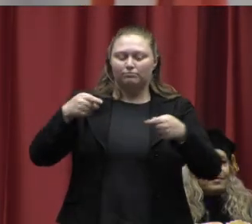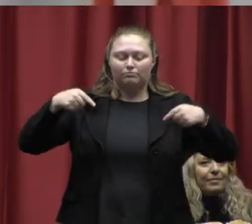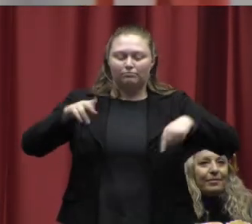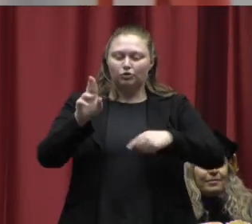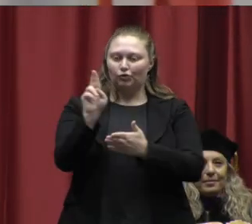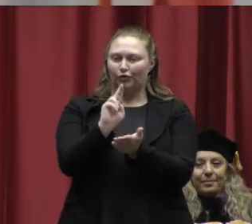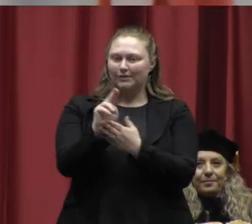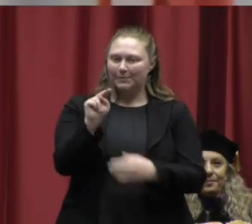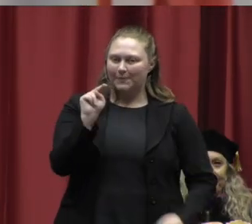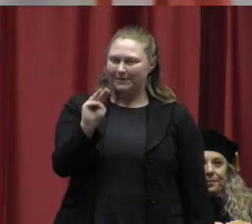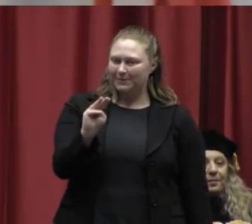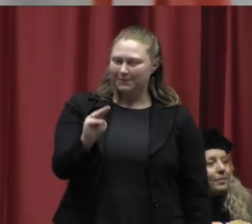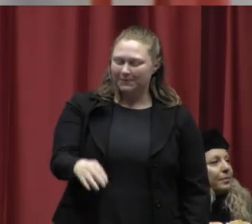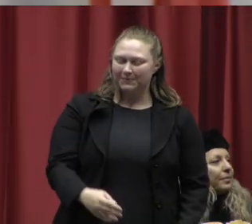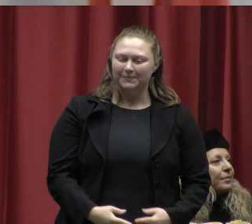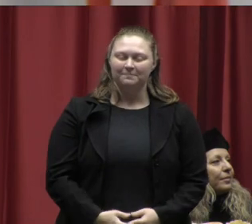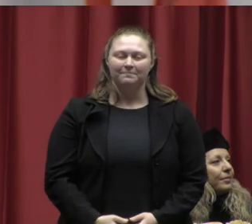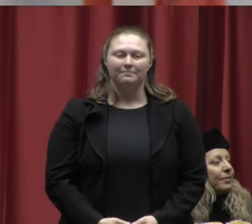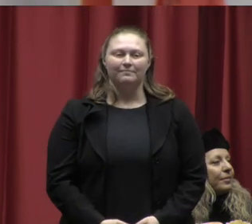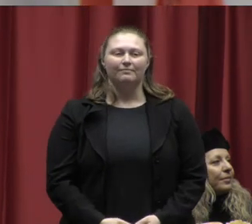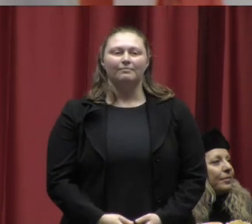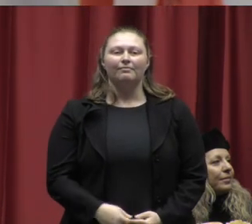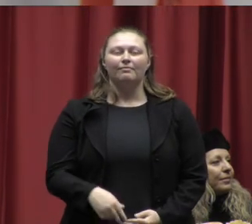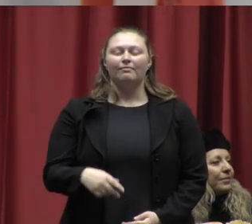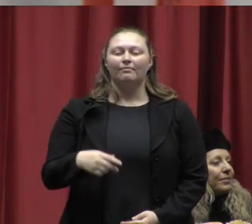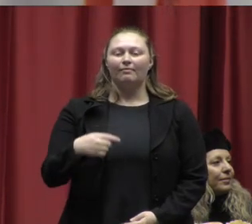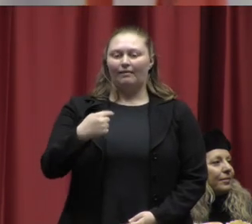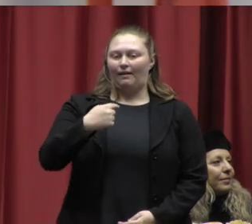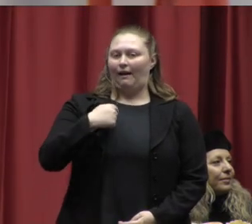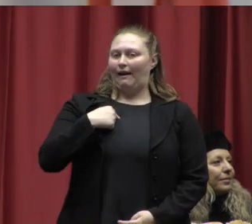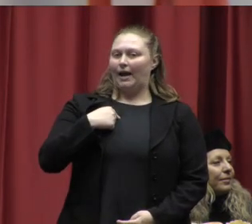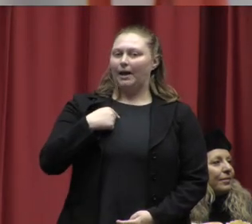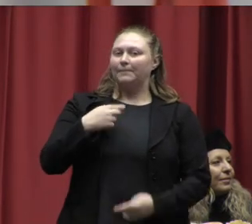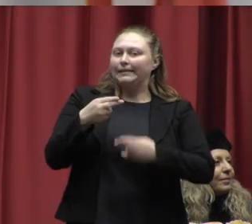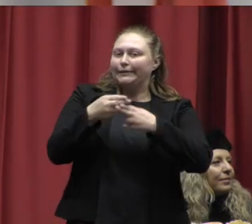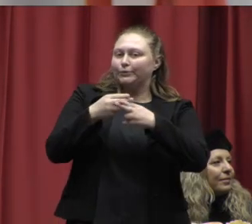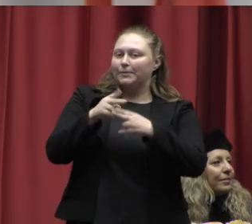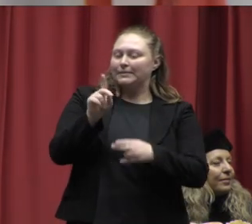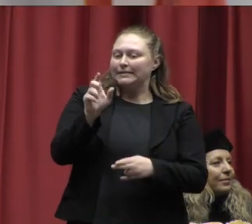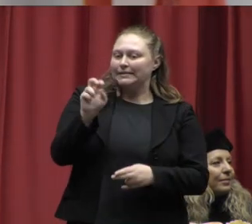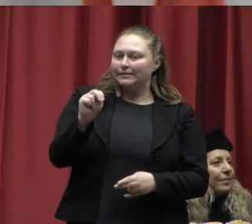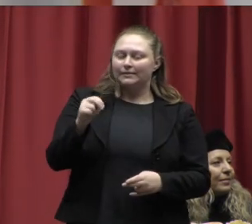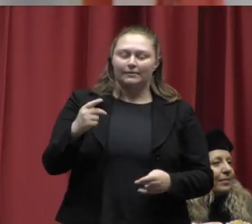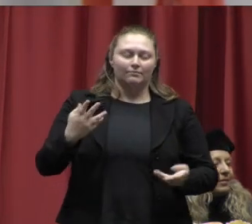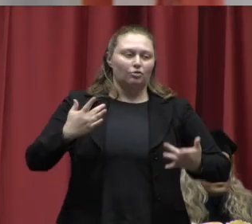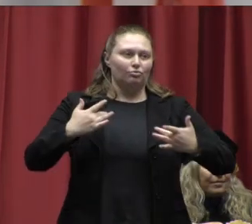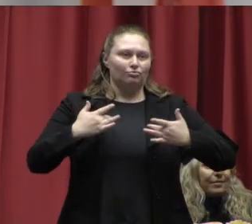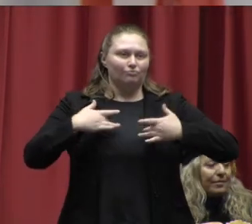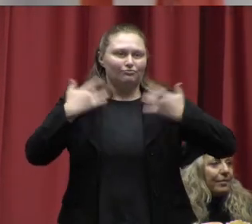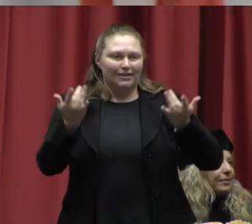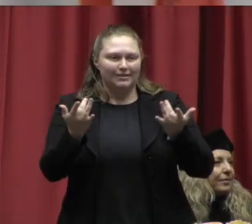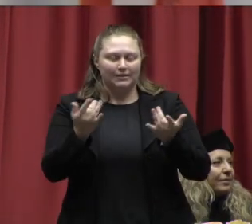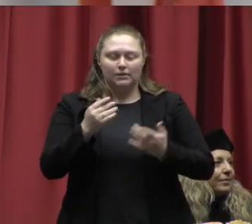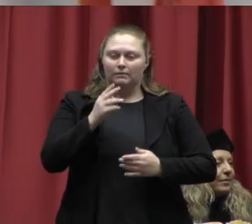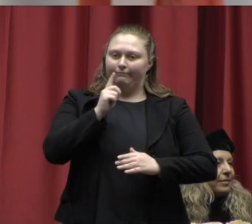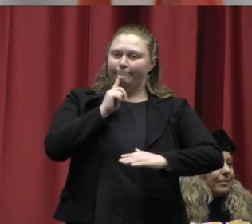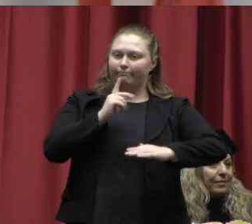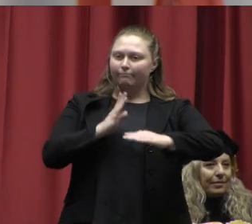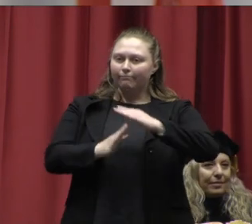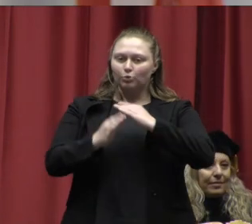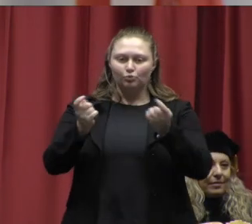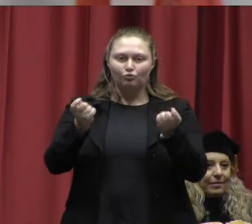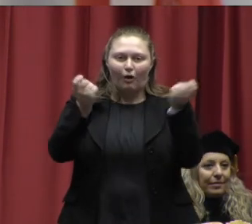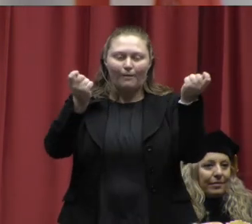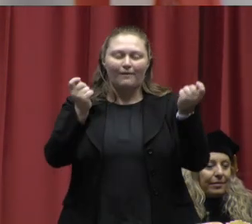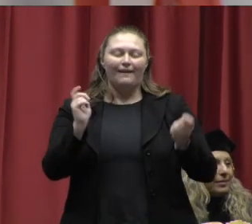New Mexico. As Anderson's Interim Dean, I am delighted and humbled to celebrate learning